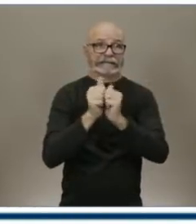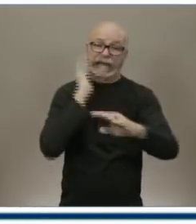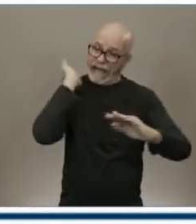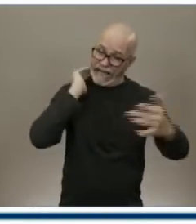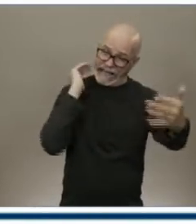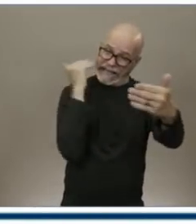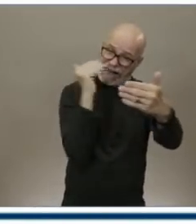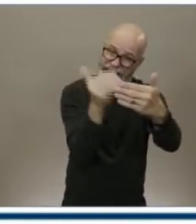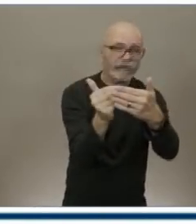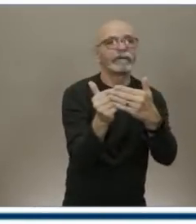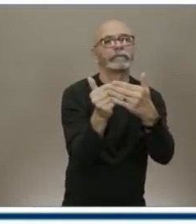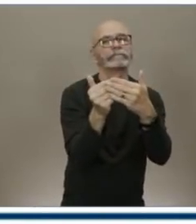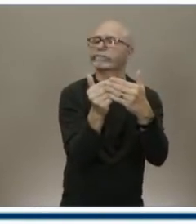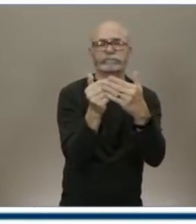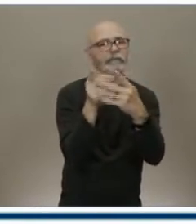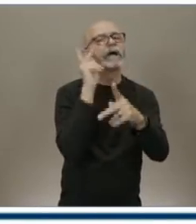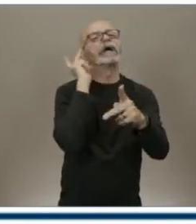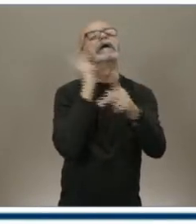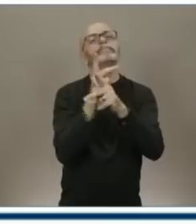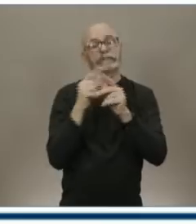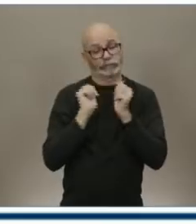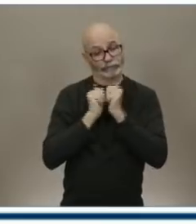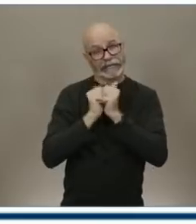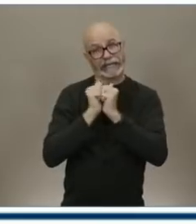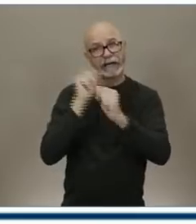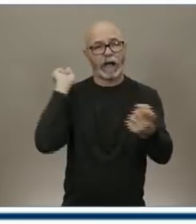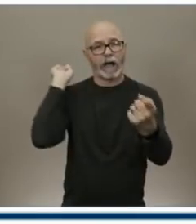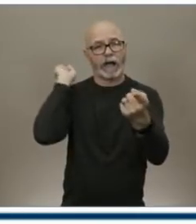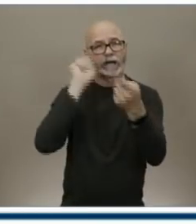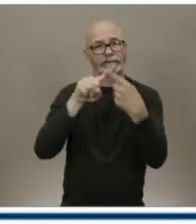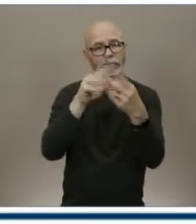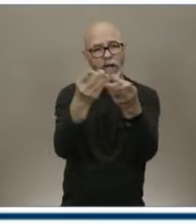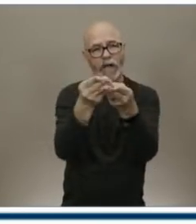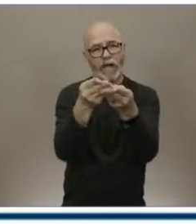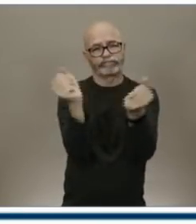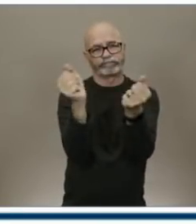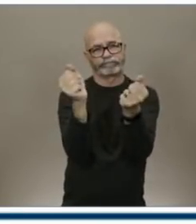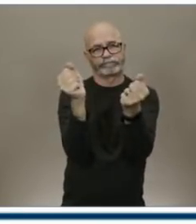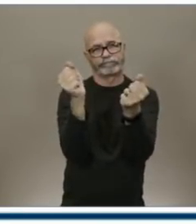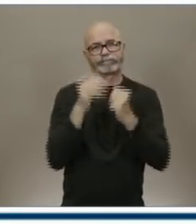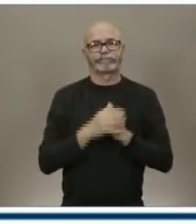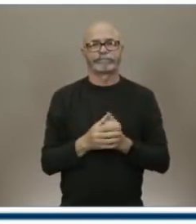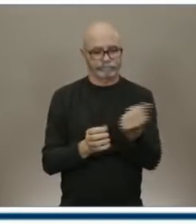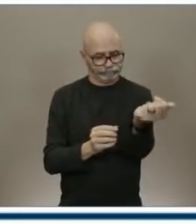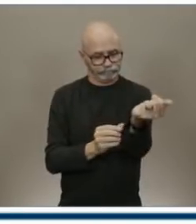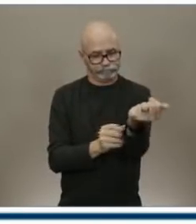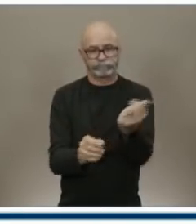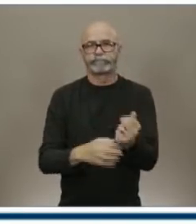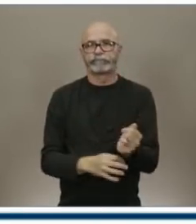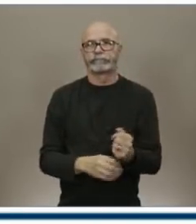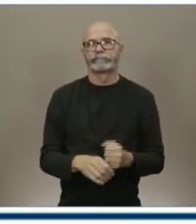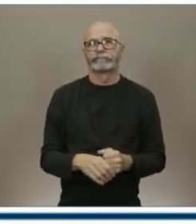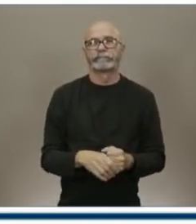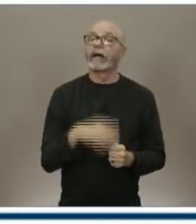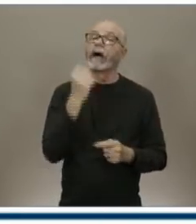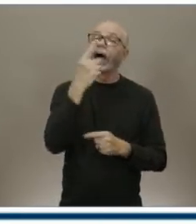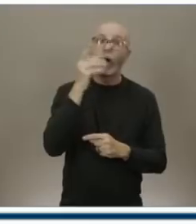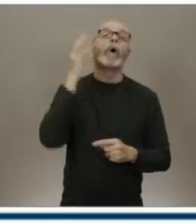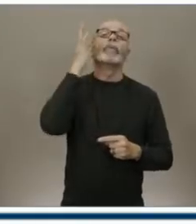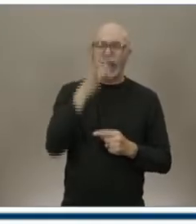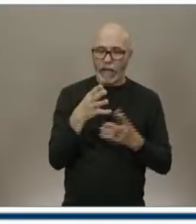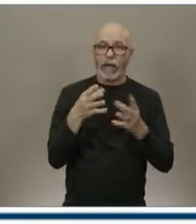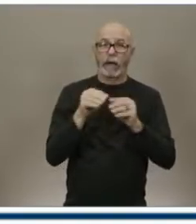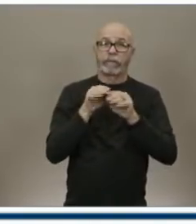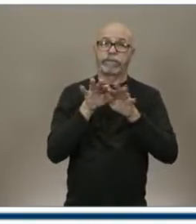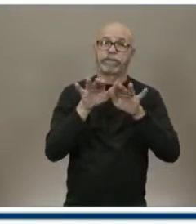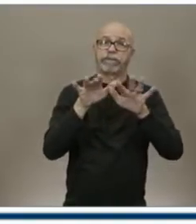resolve." The vaccine rollout is moving quickly, but it'll take months to do that.